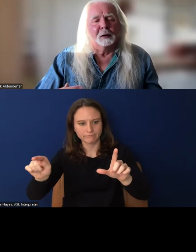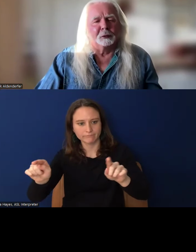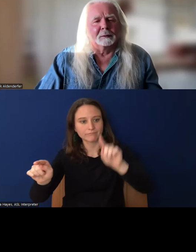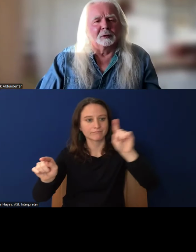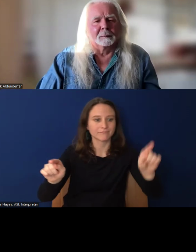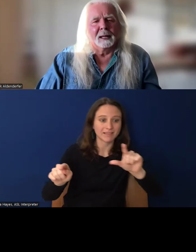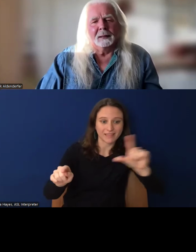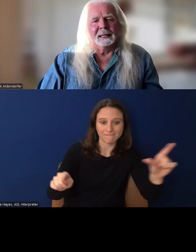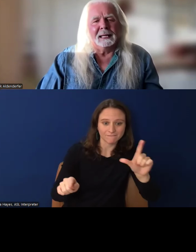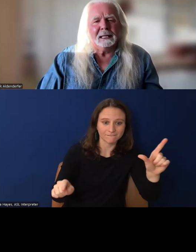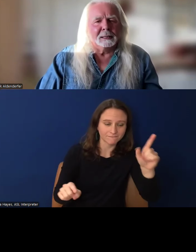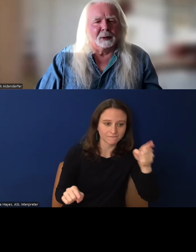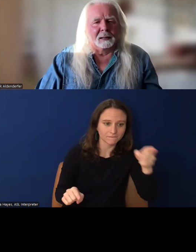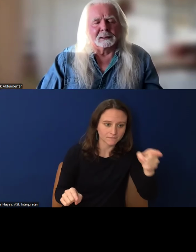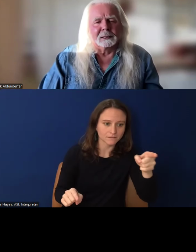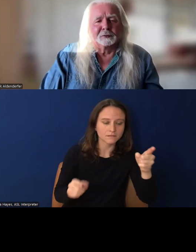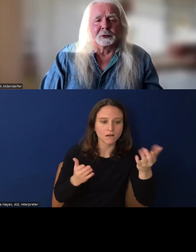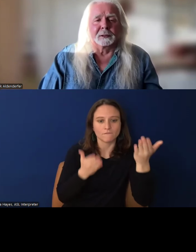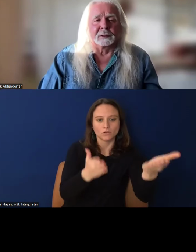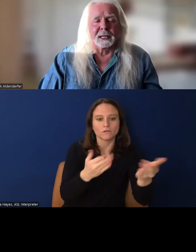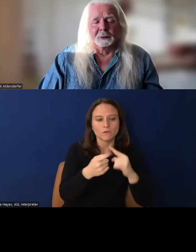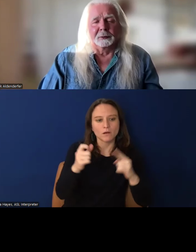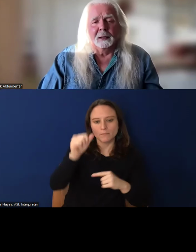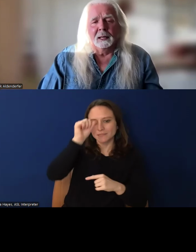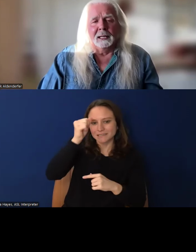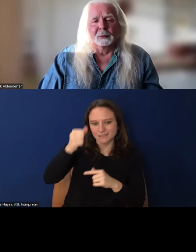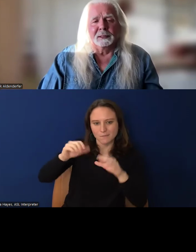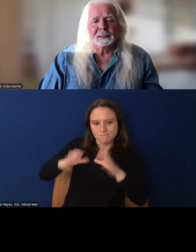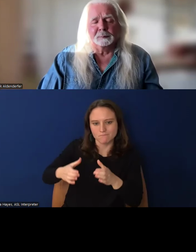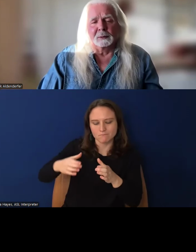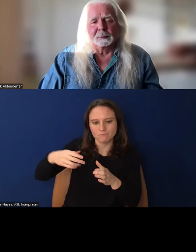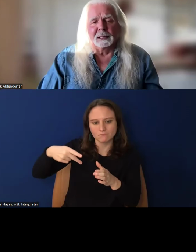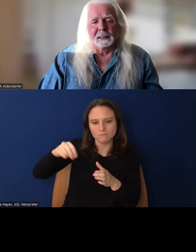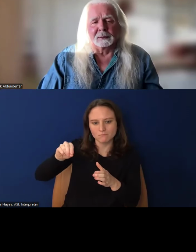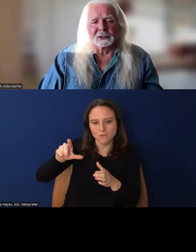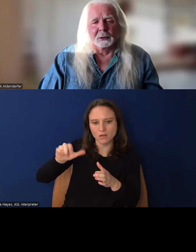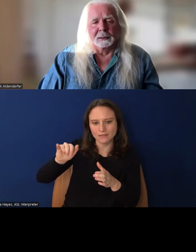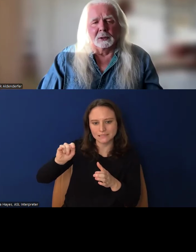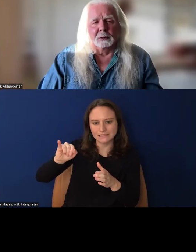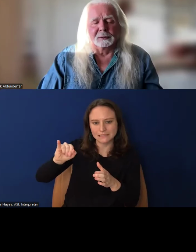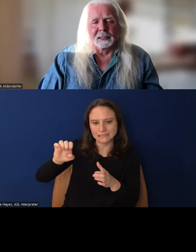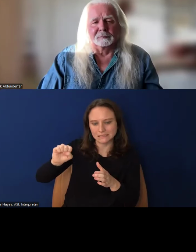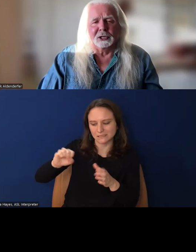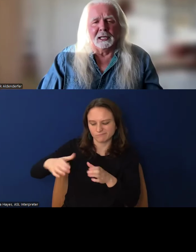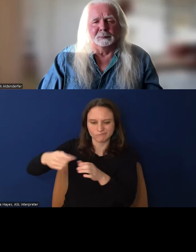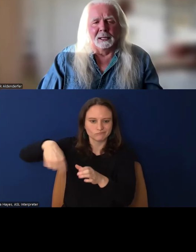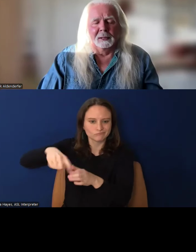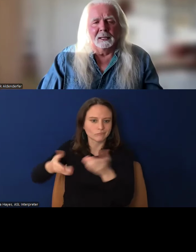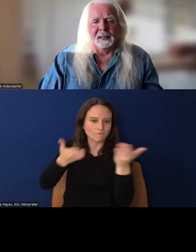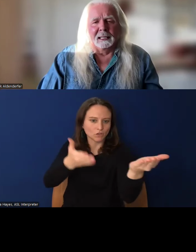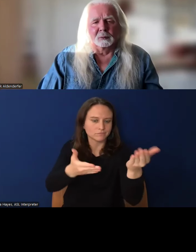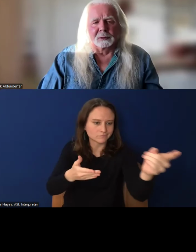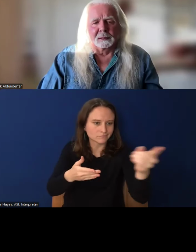an offering from the Indian polities further to the south. And what this is supposed to be is a solid gold set of